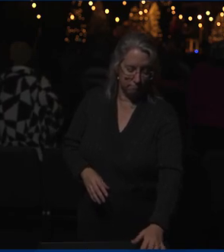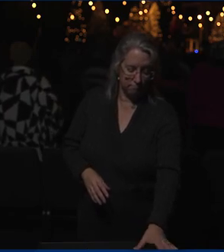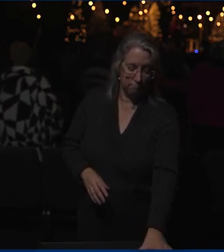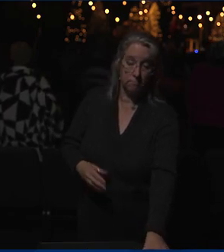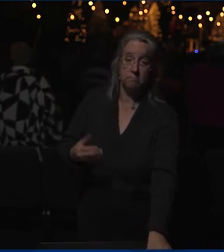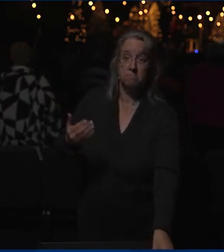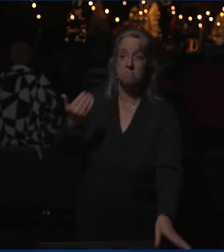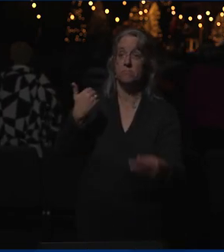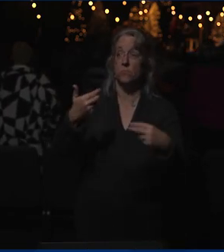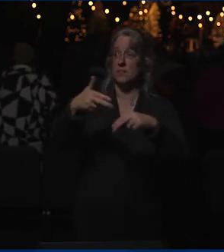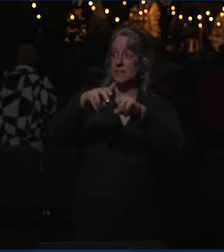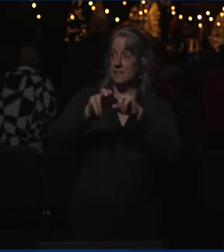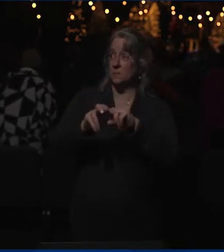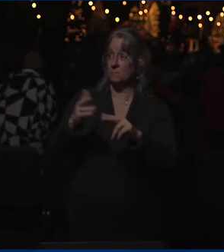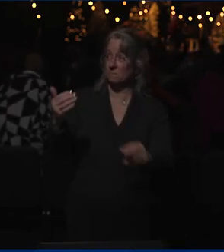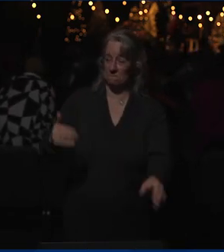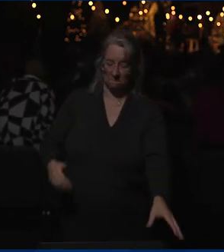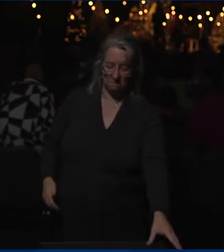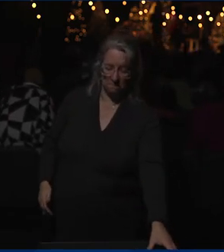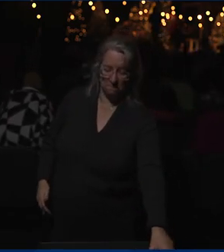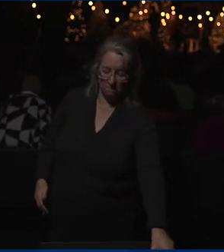may be seated.